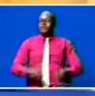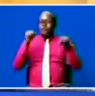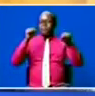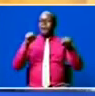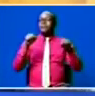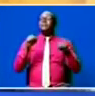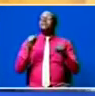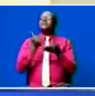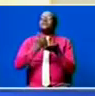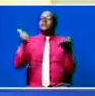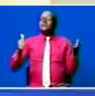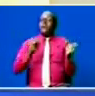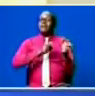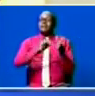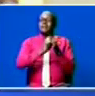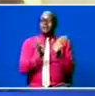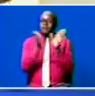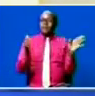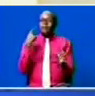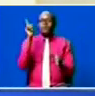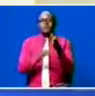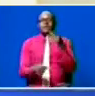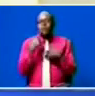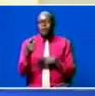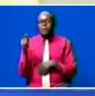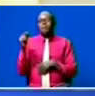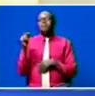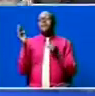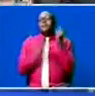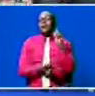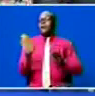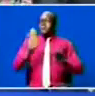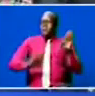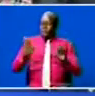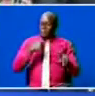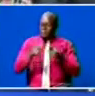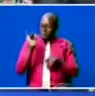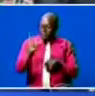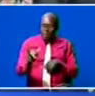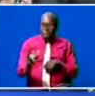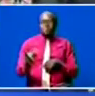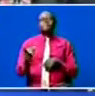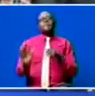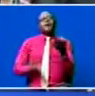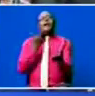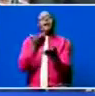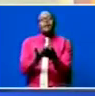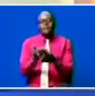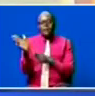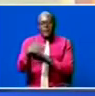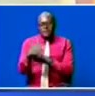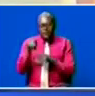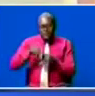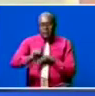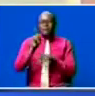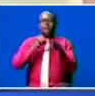Omuchei suspended Secretary General Wilson Sosion for what they termed as misconduct. But as the suspension hung on his head on Thursday, Sosion was